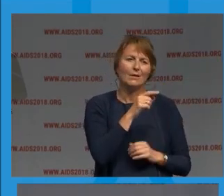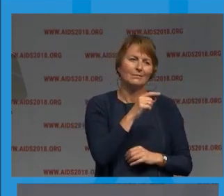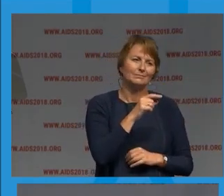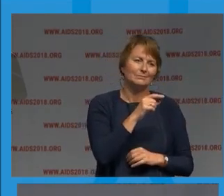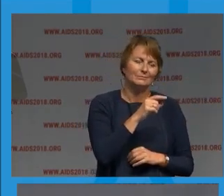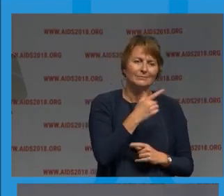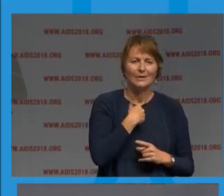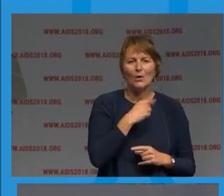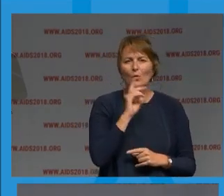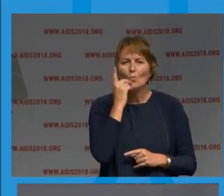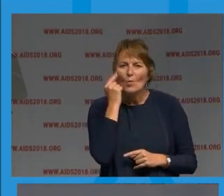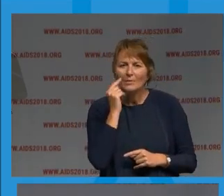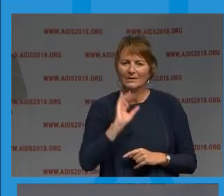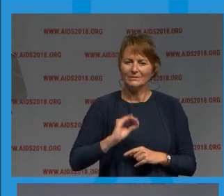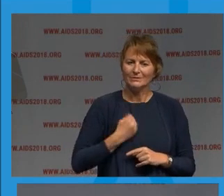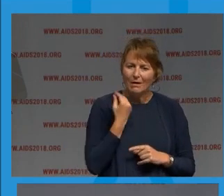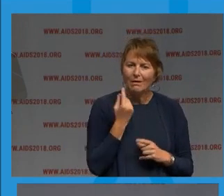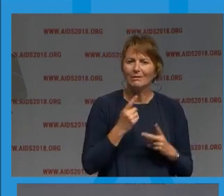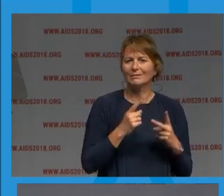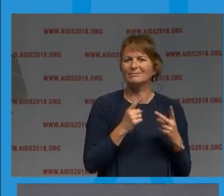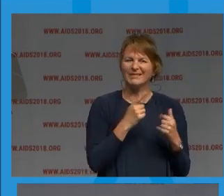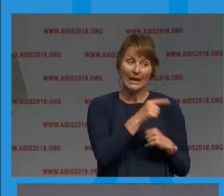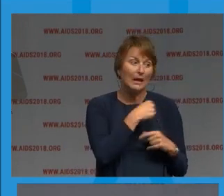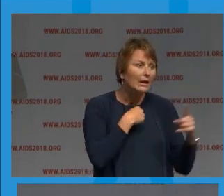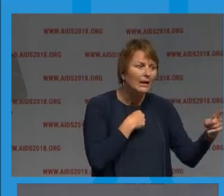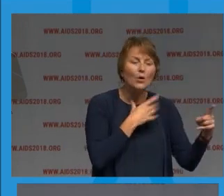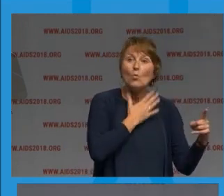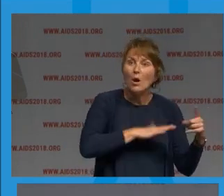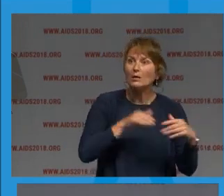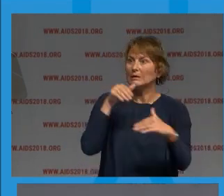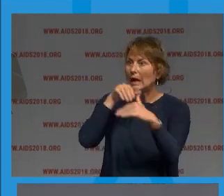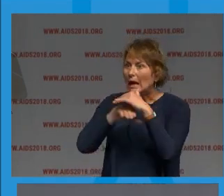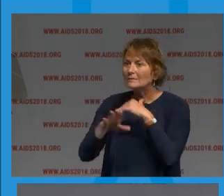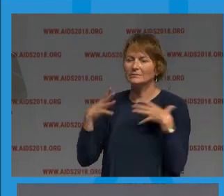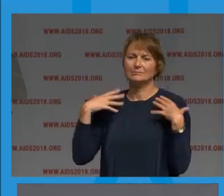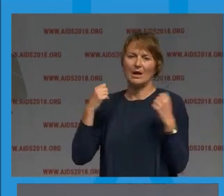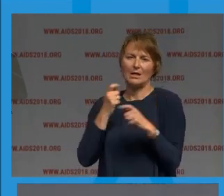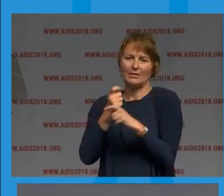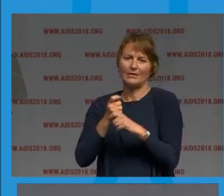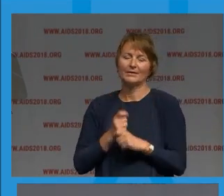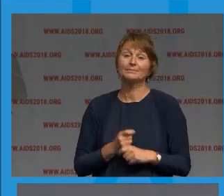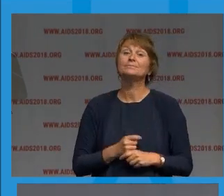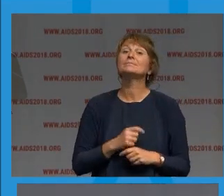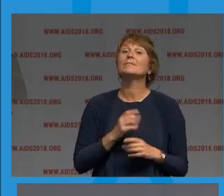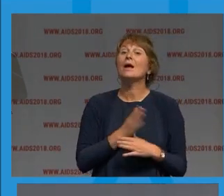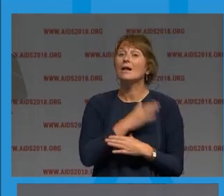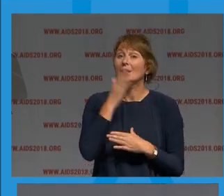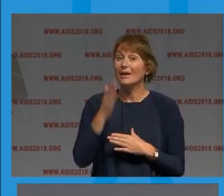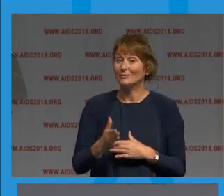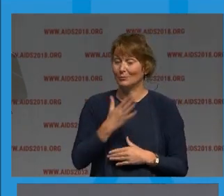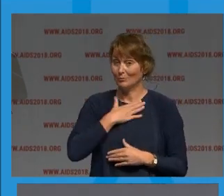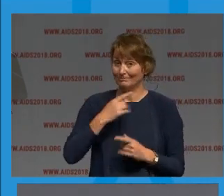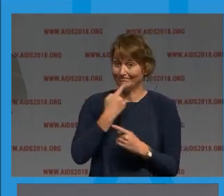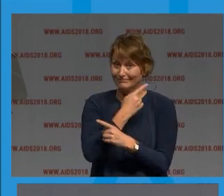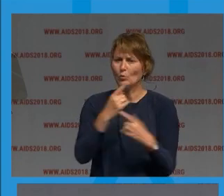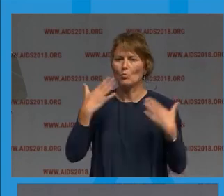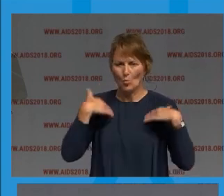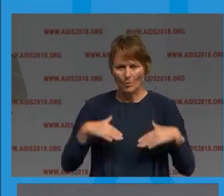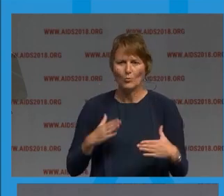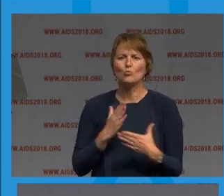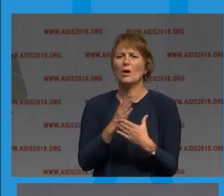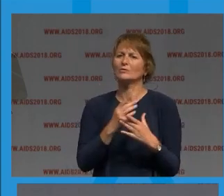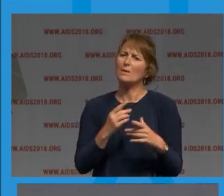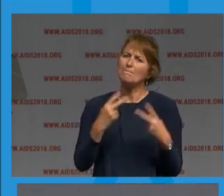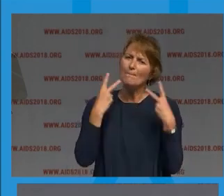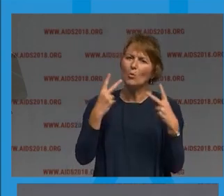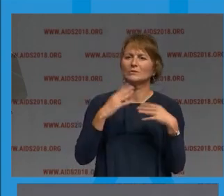seeking healthcare services. Finally, human rights must be prioritized over political agendas and rigid